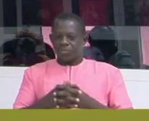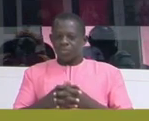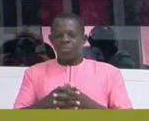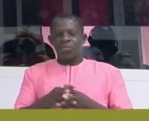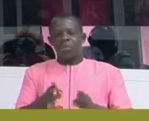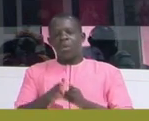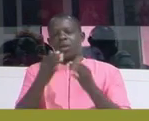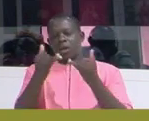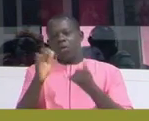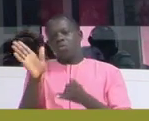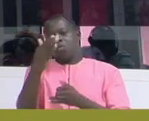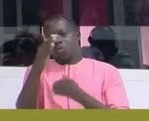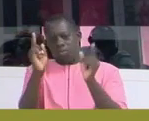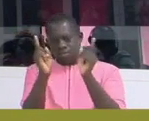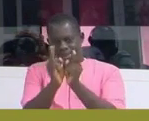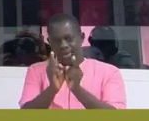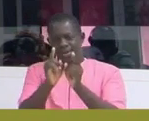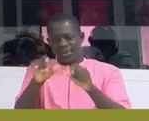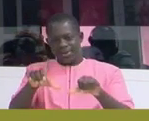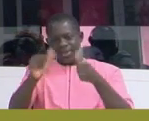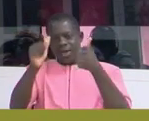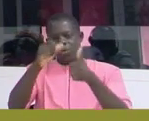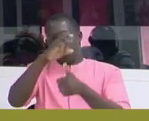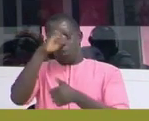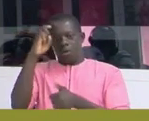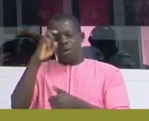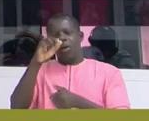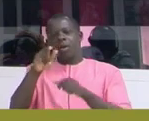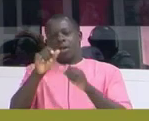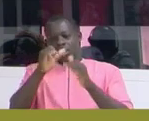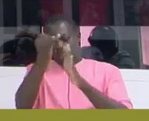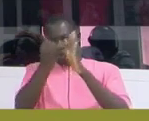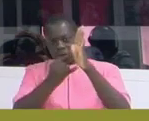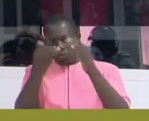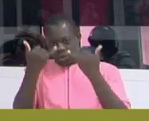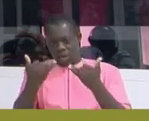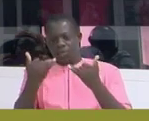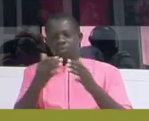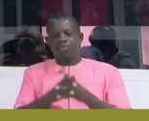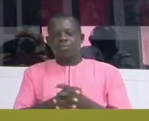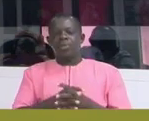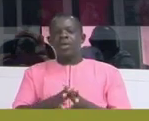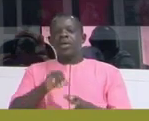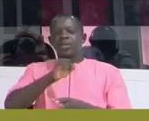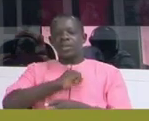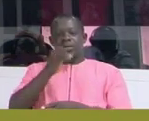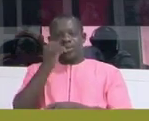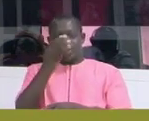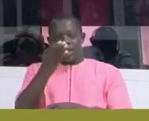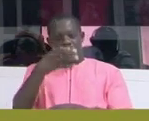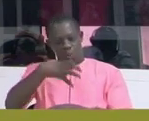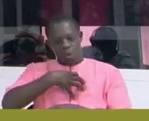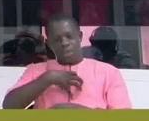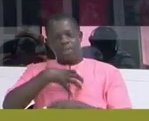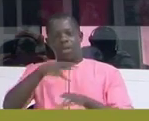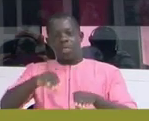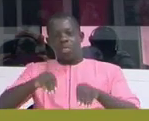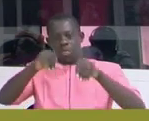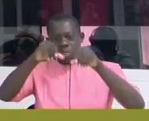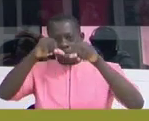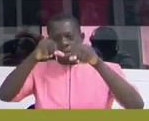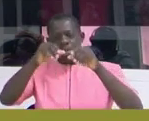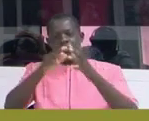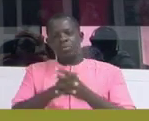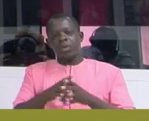diseased. Is alive. Now we got into the work issue proper. He said